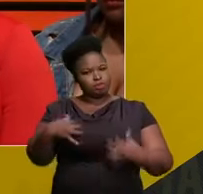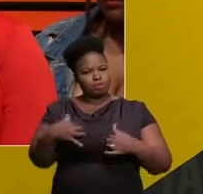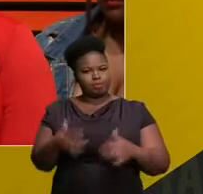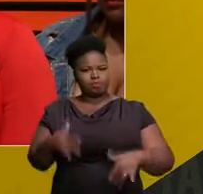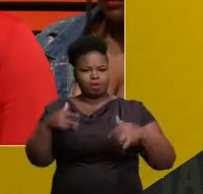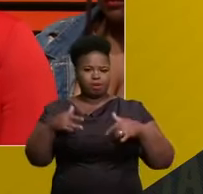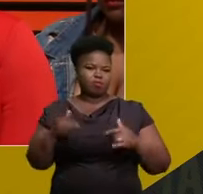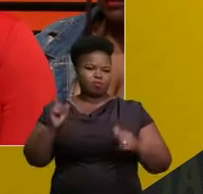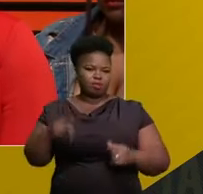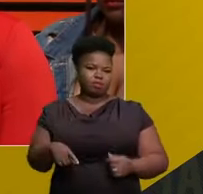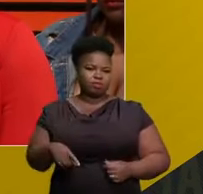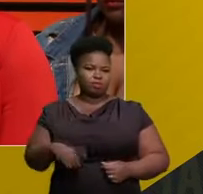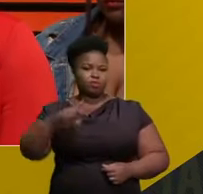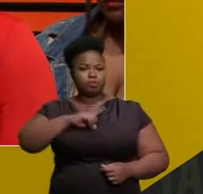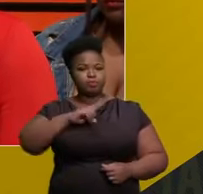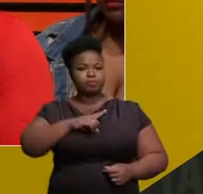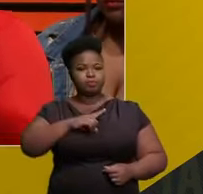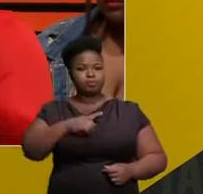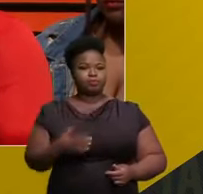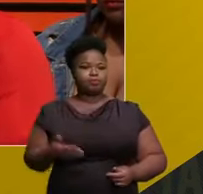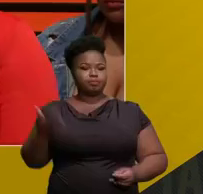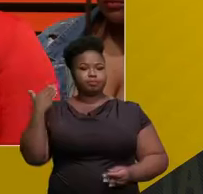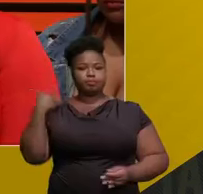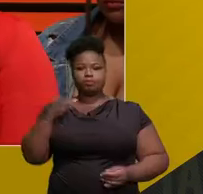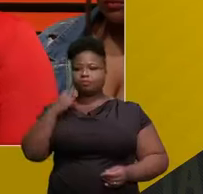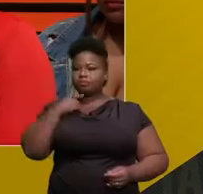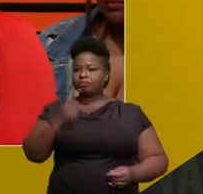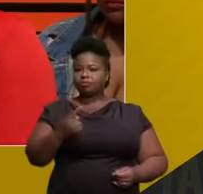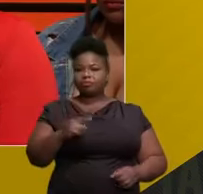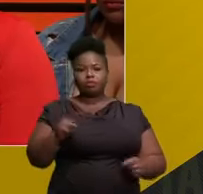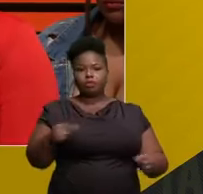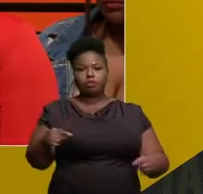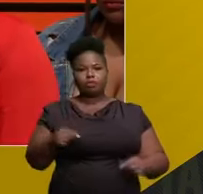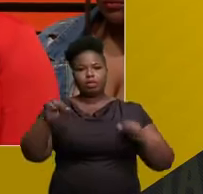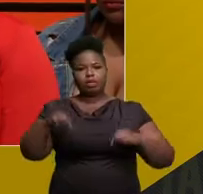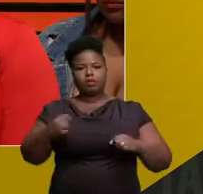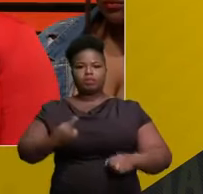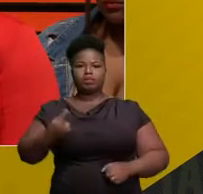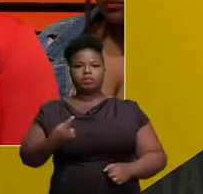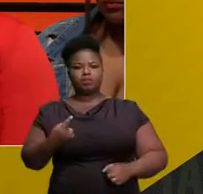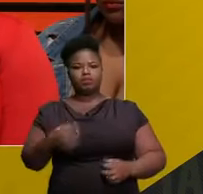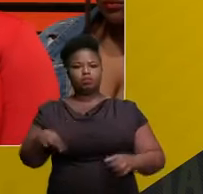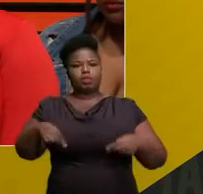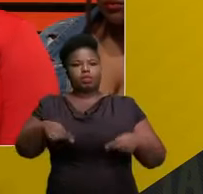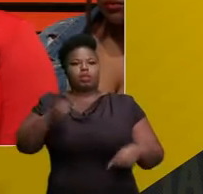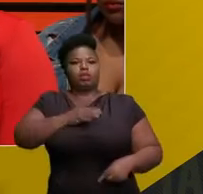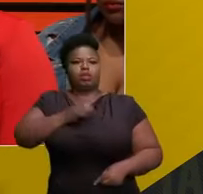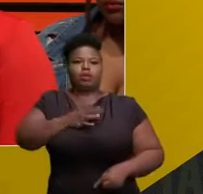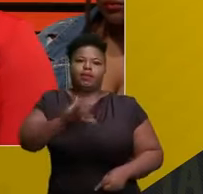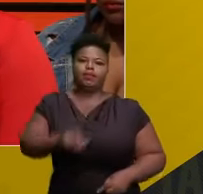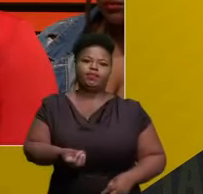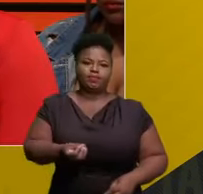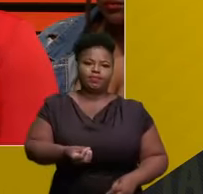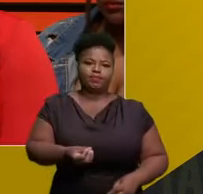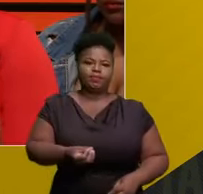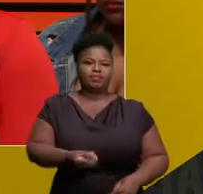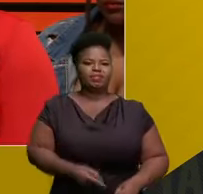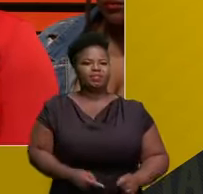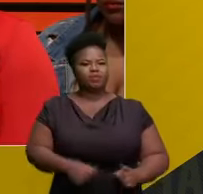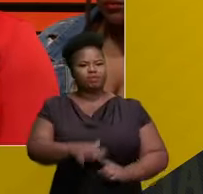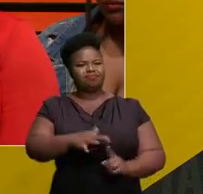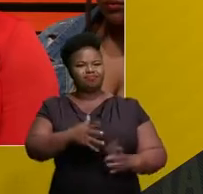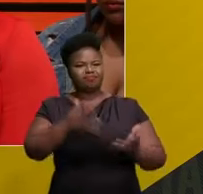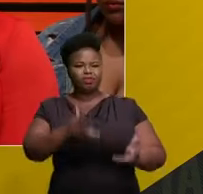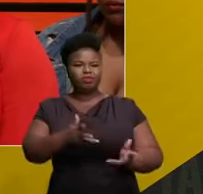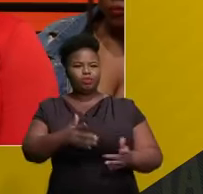I think one thing, like it was said, you cannot allow yourself to be paralyzed by fear. Mm. And that's the condition of how